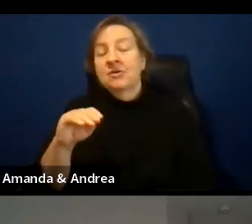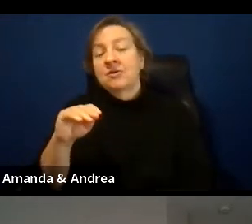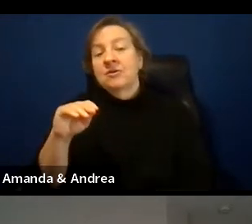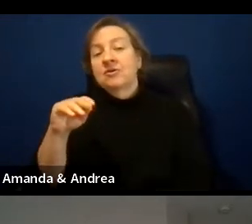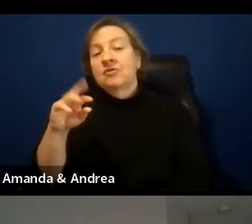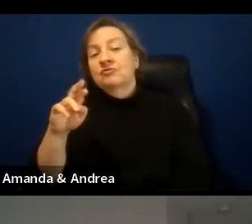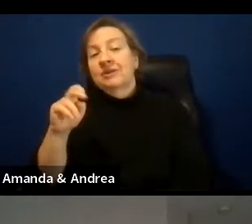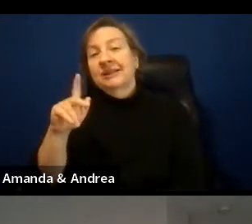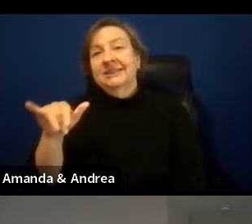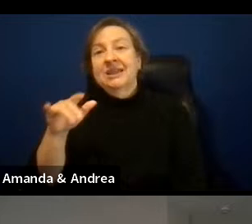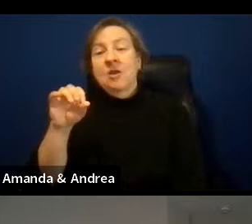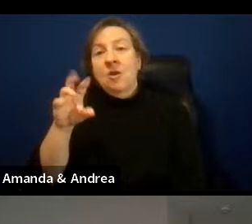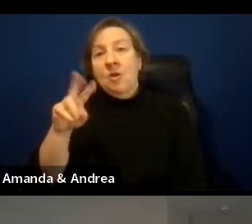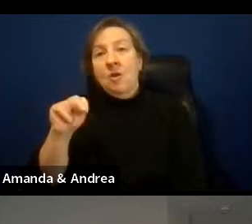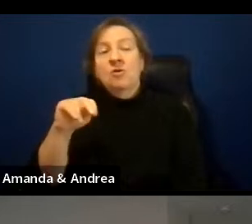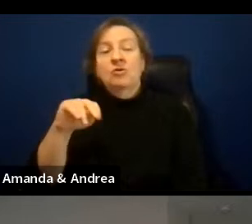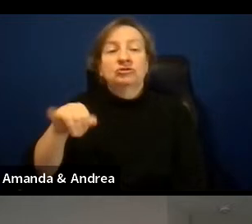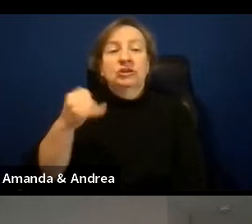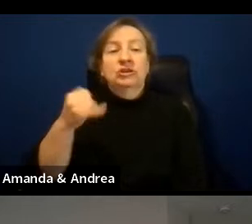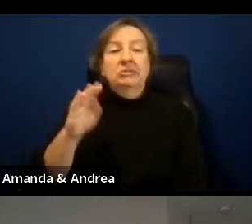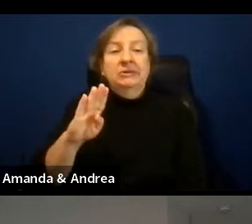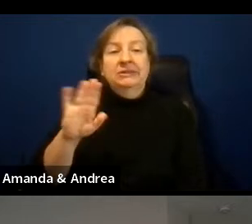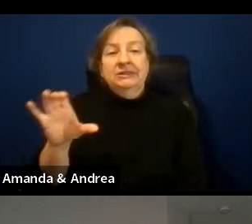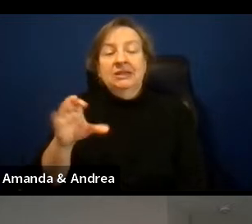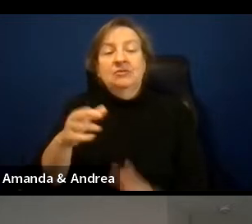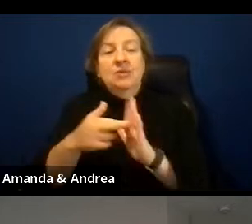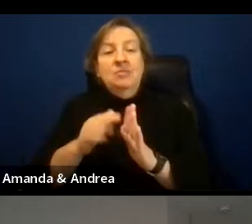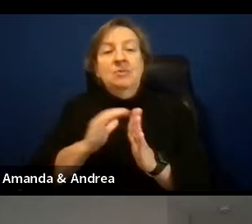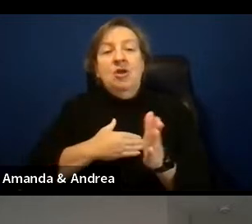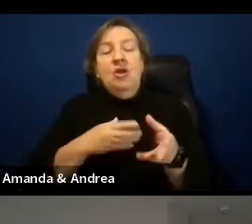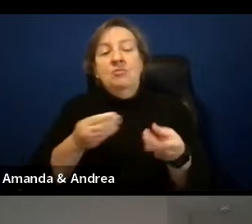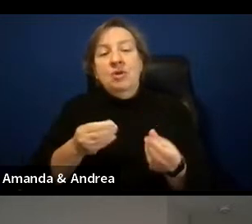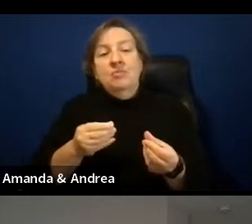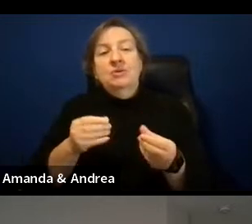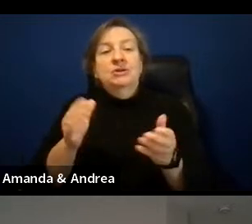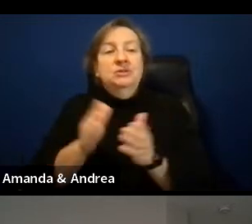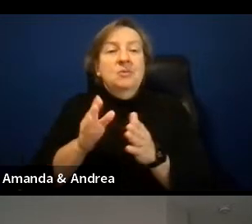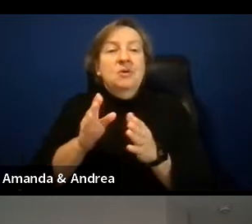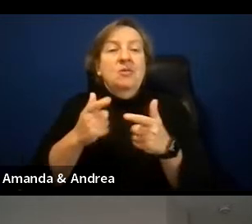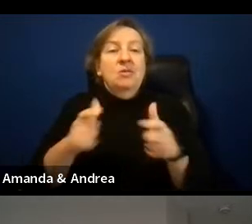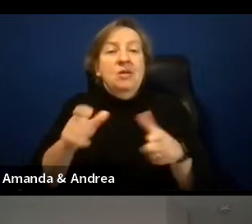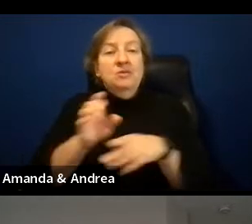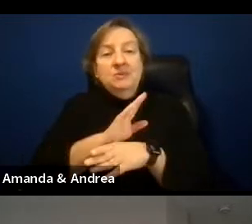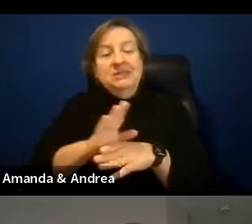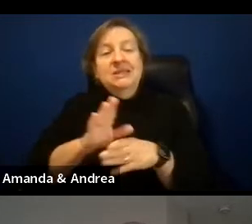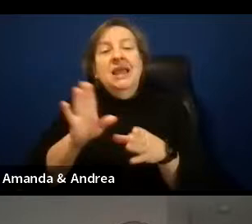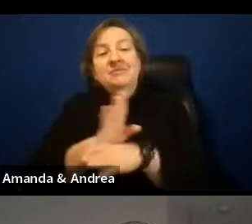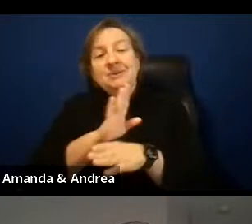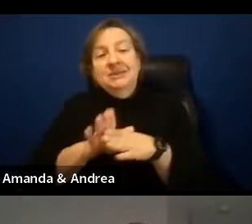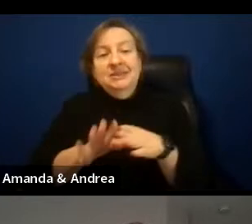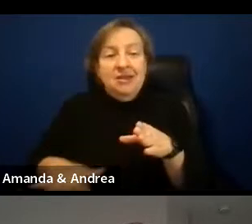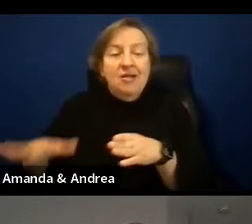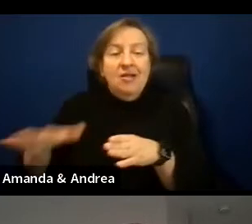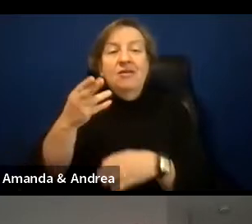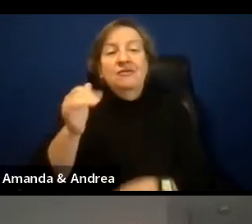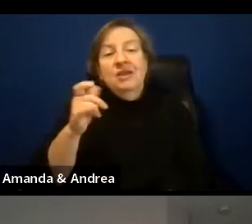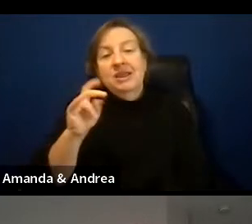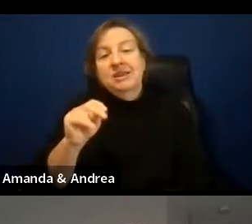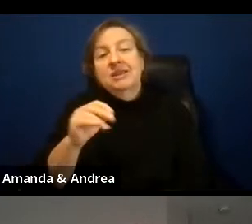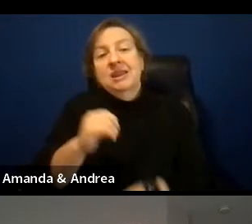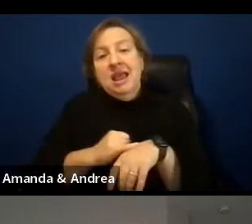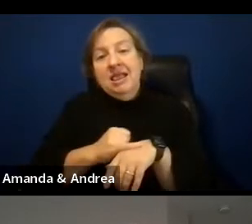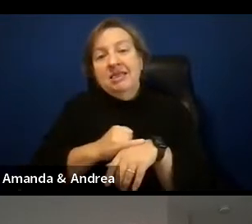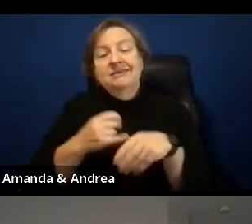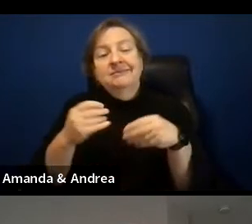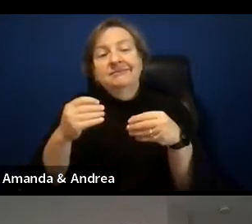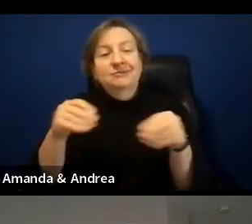Center, representing our property, our small and large businesses and businesses across Hayden Island, particularly retail.